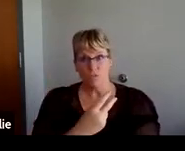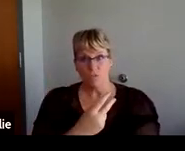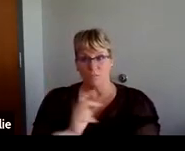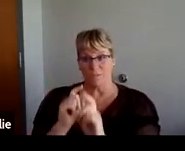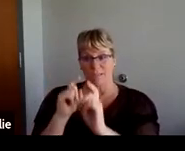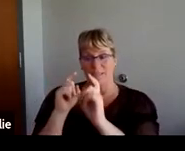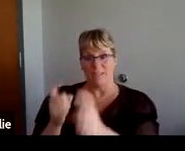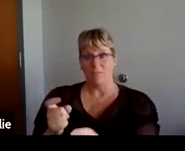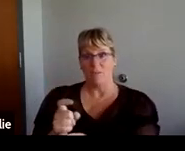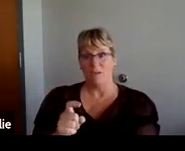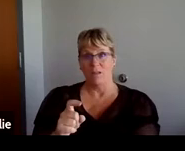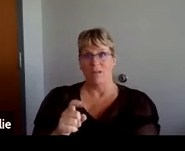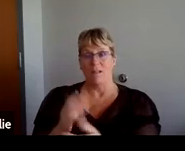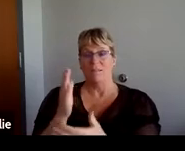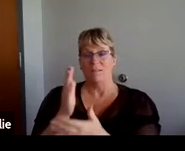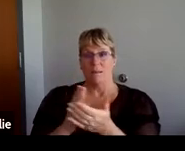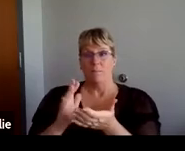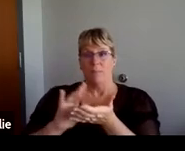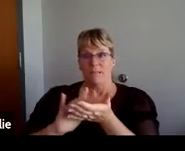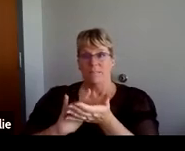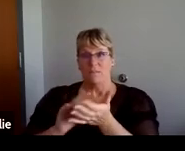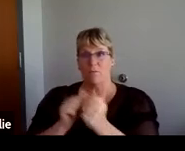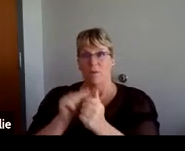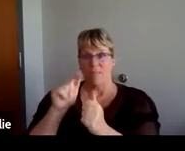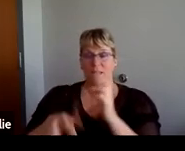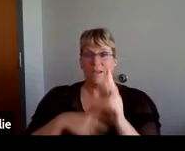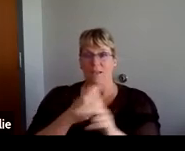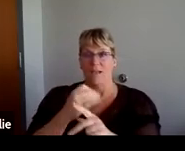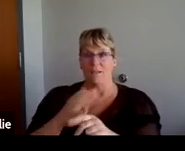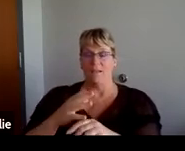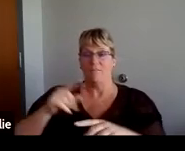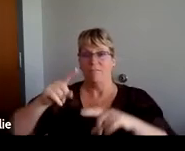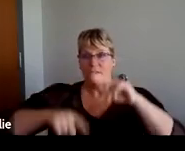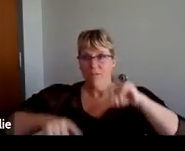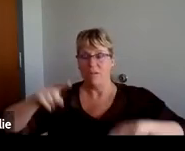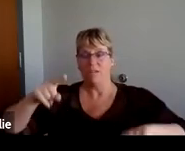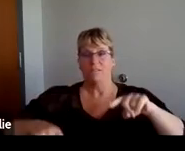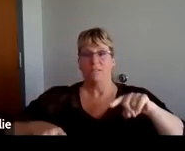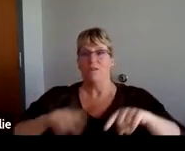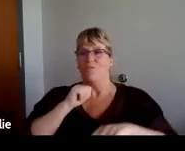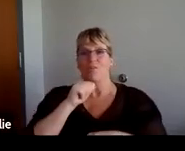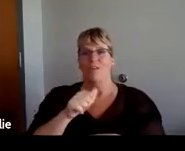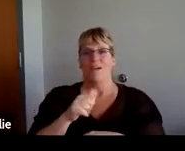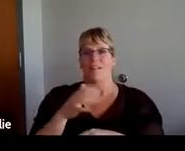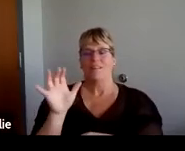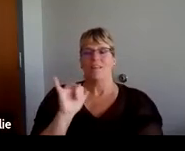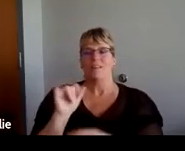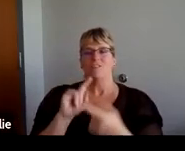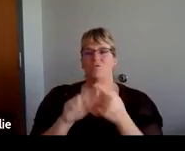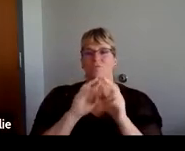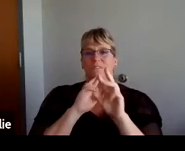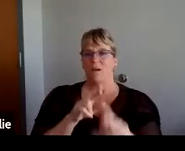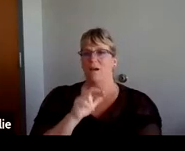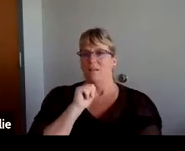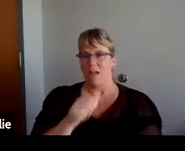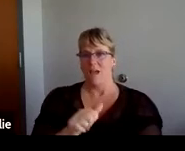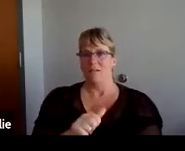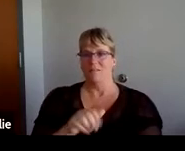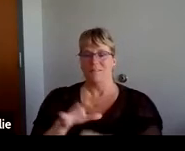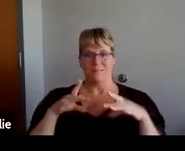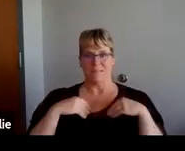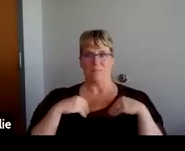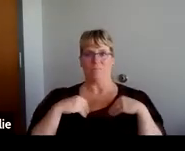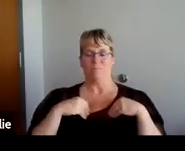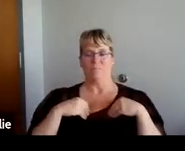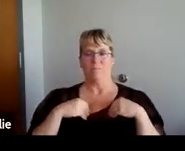prescribing antipsychotics for a patient with this particular variant, because they're not going to be likely to respond. If we have